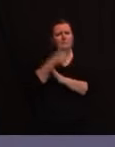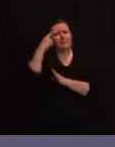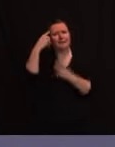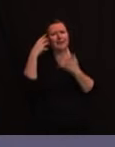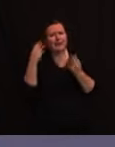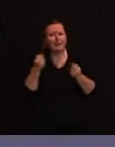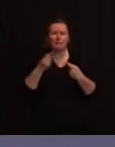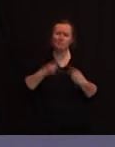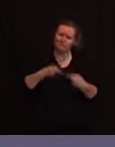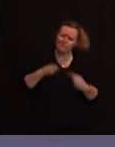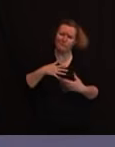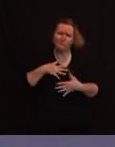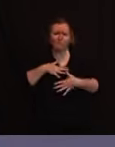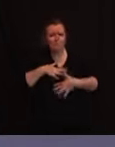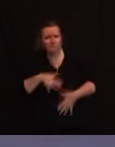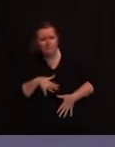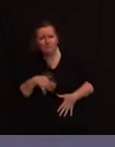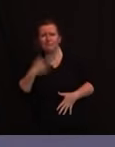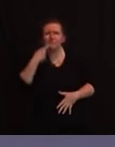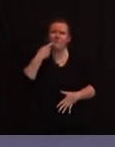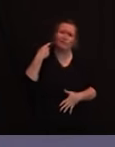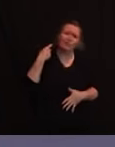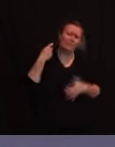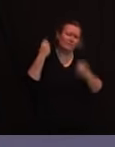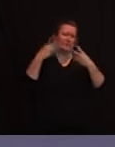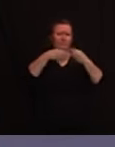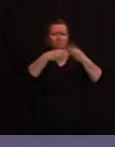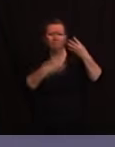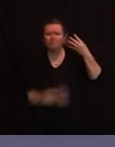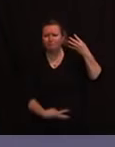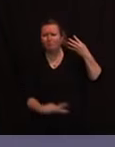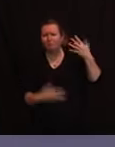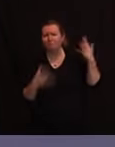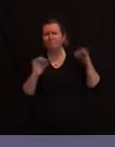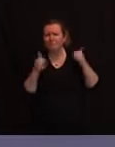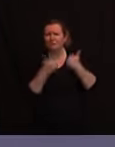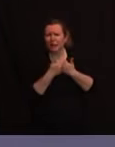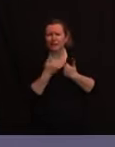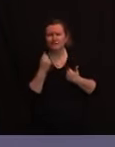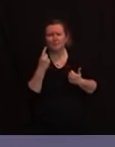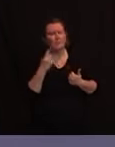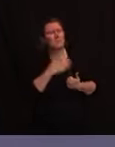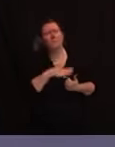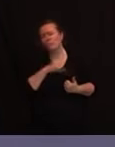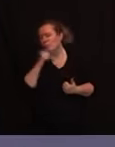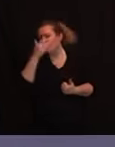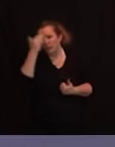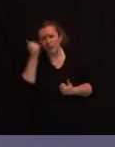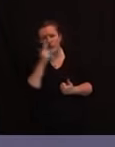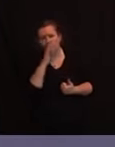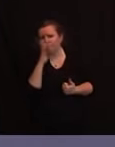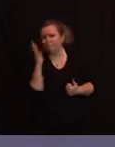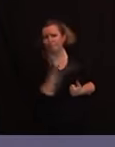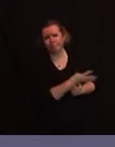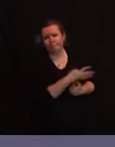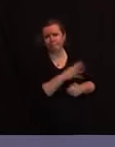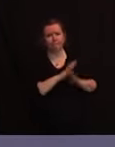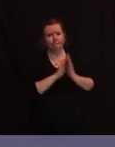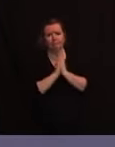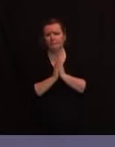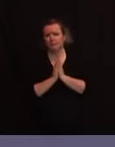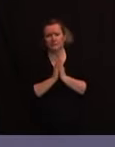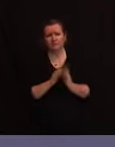other challenges, and we must not forget that we are one big 9 million member